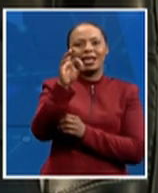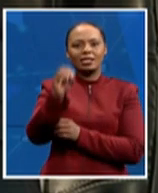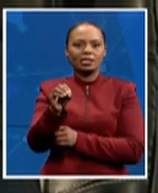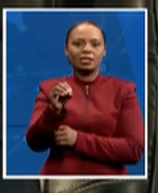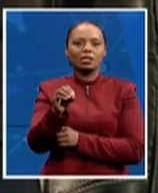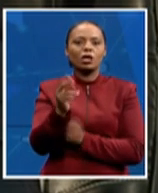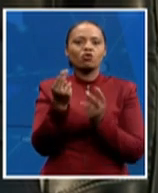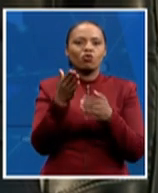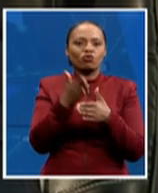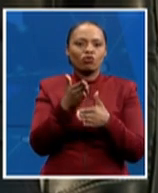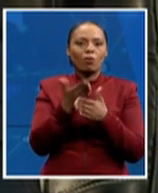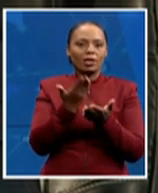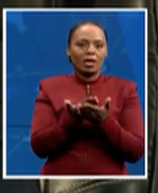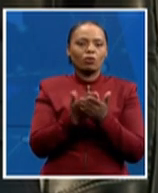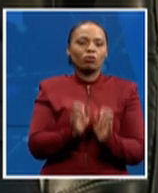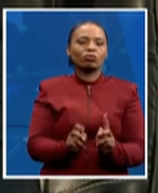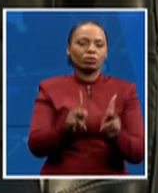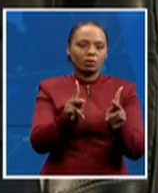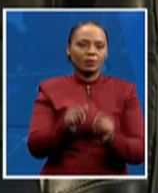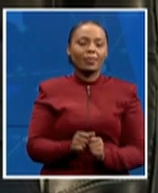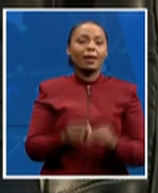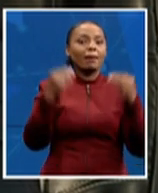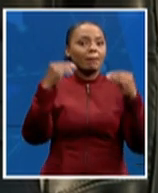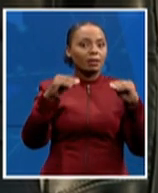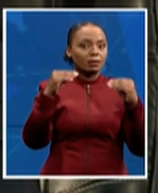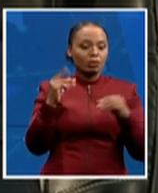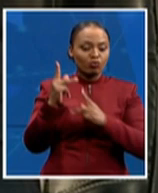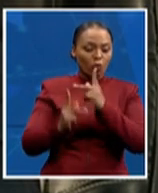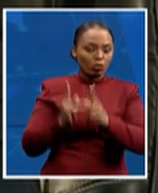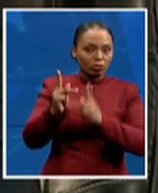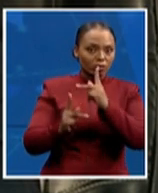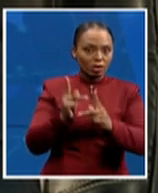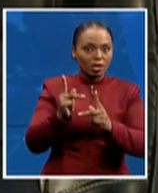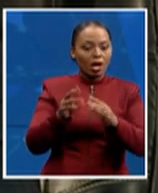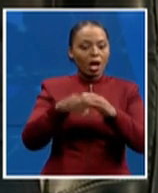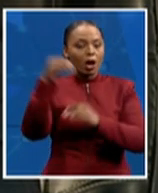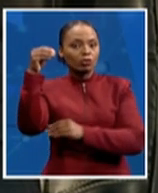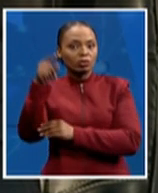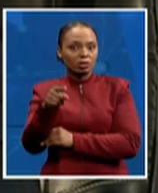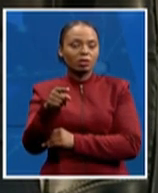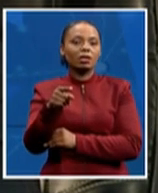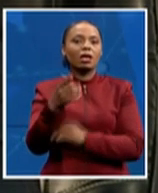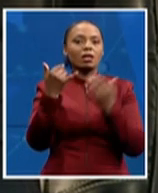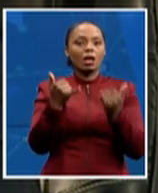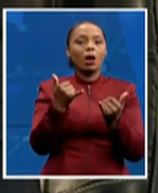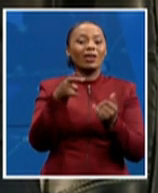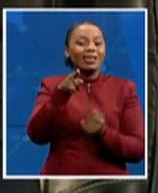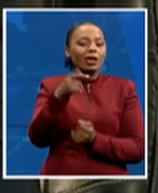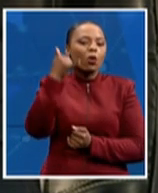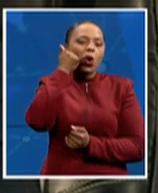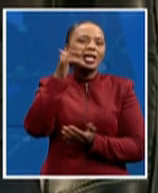processing outsourcing, this is a call center. The growth of the business processing